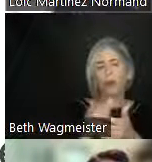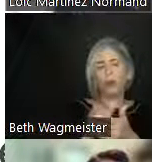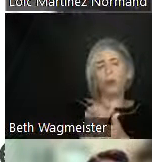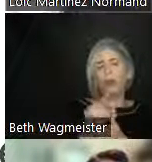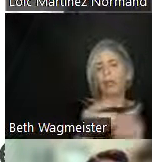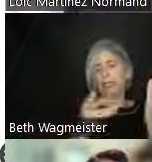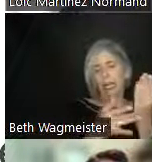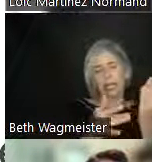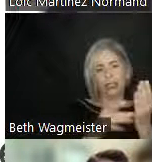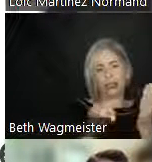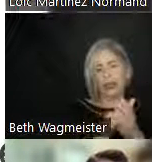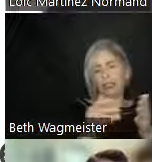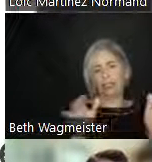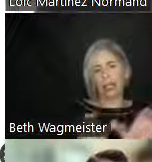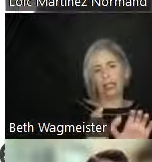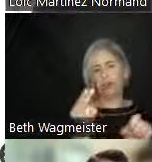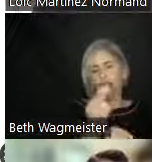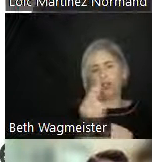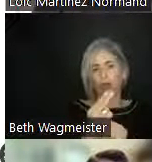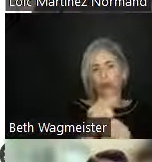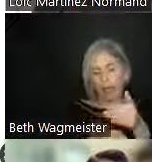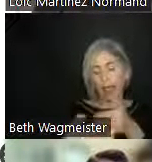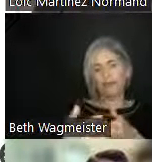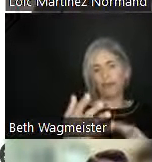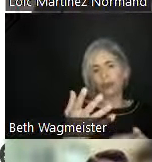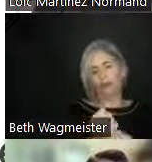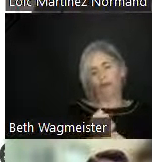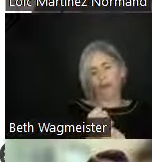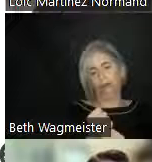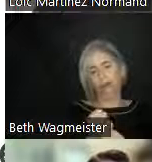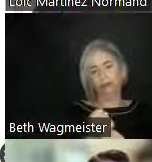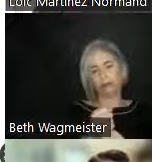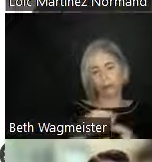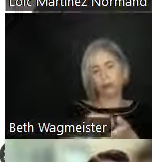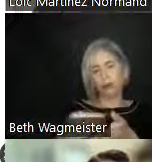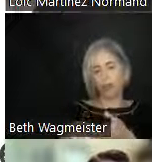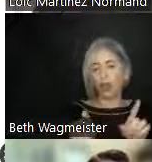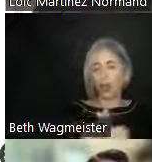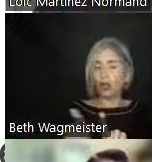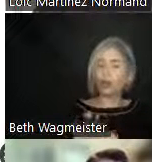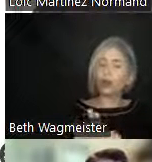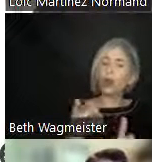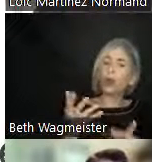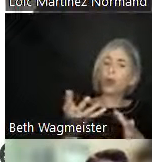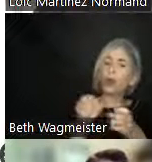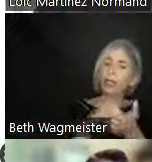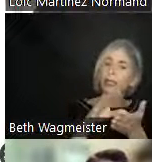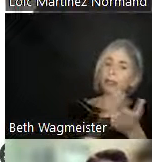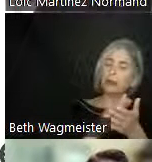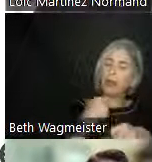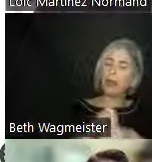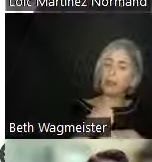with the technology that is actively being used even after it's procured. And we also wanted to make sure that the documents that are being